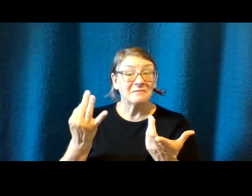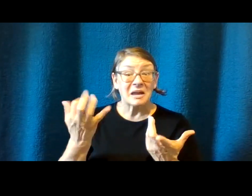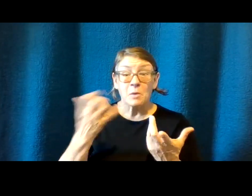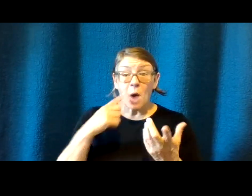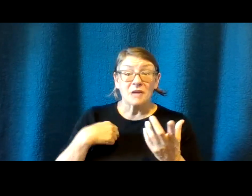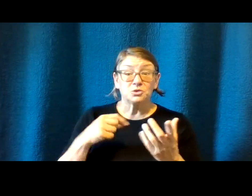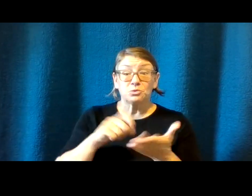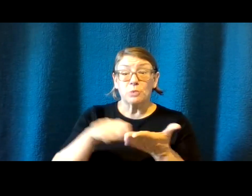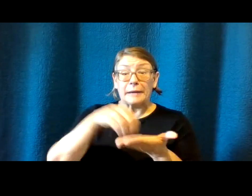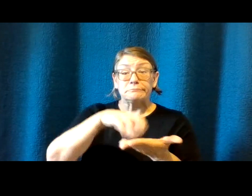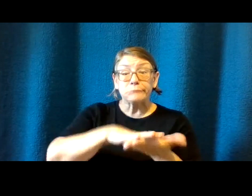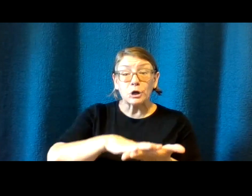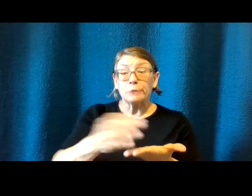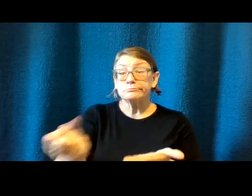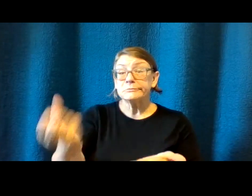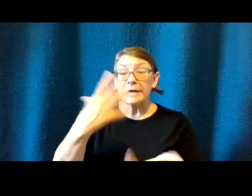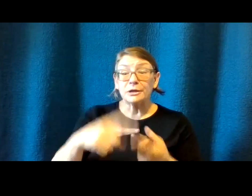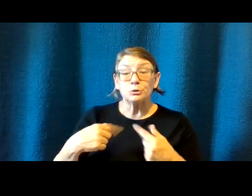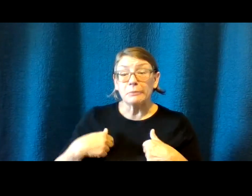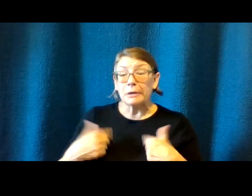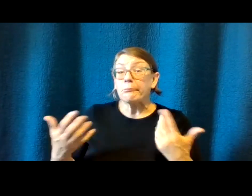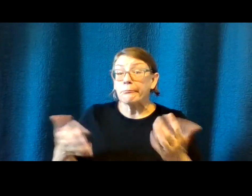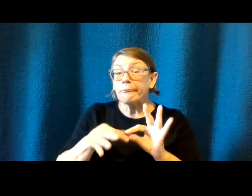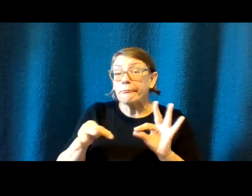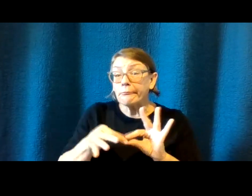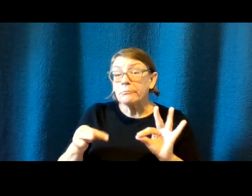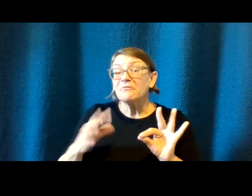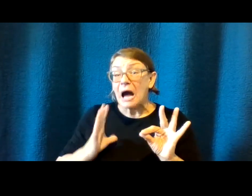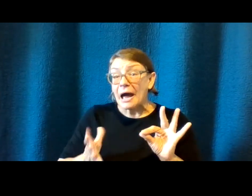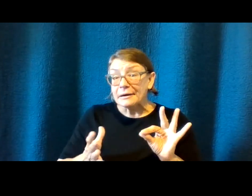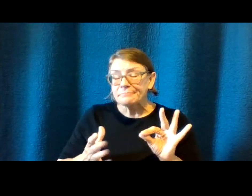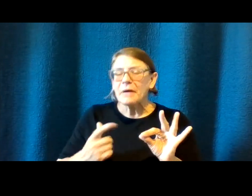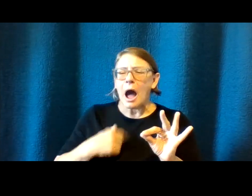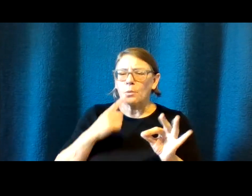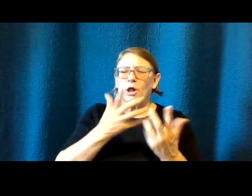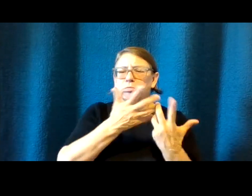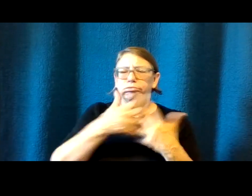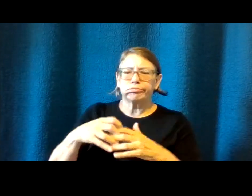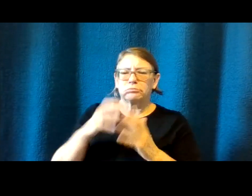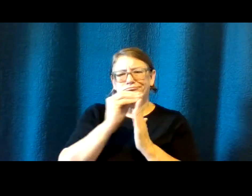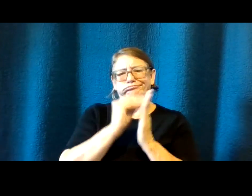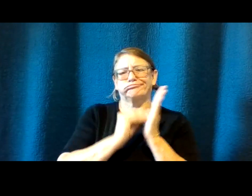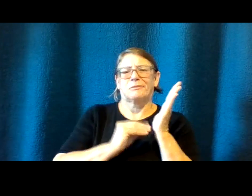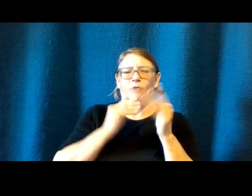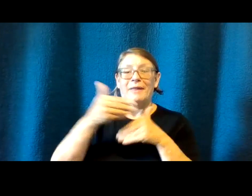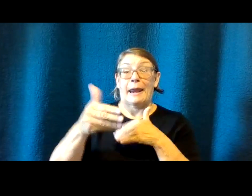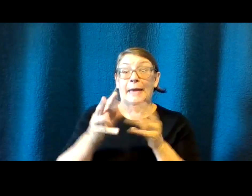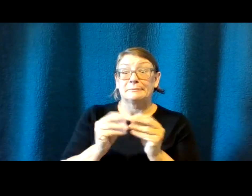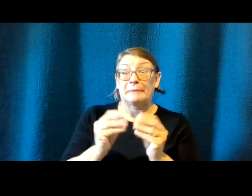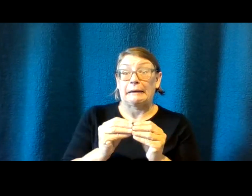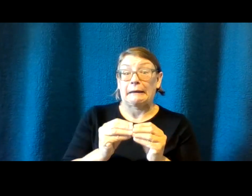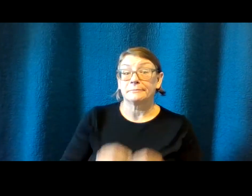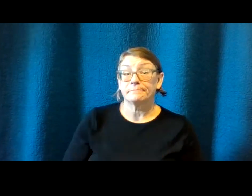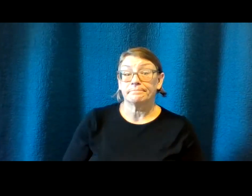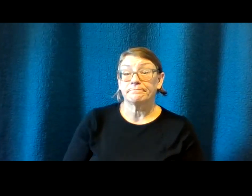want to attach and send it to me, email it to me, and I can draft something for our next meeting, and that's something I can go. And I